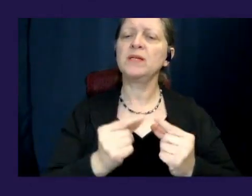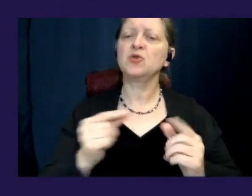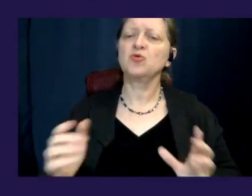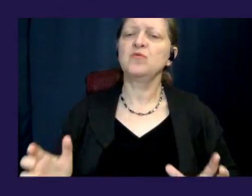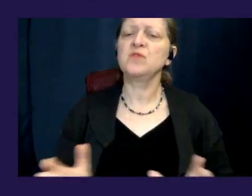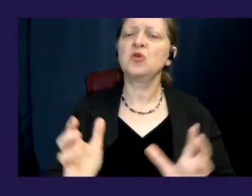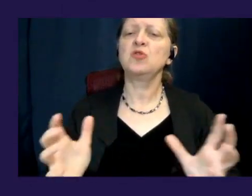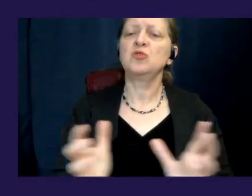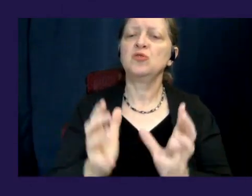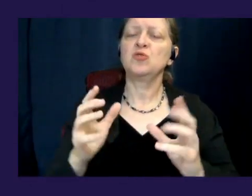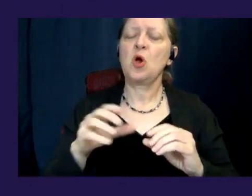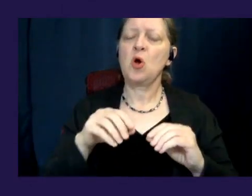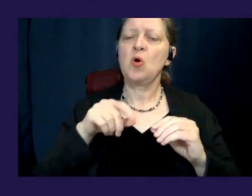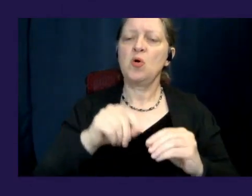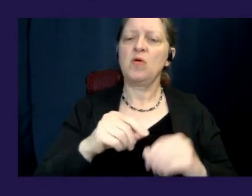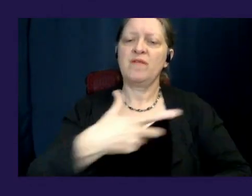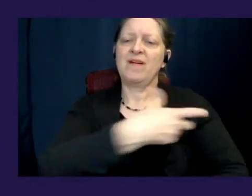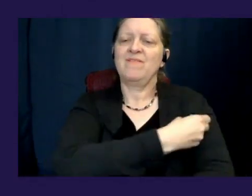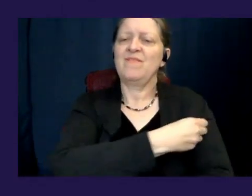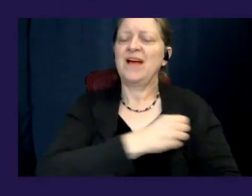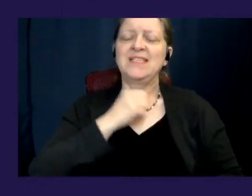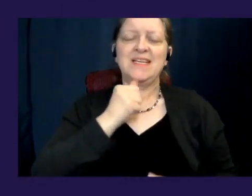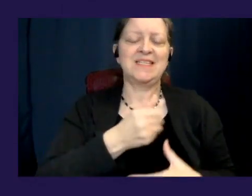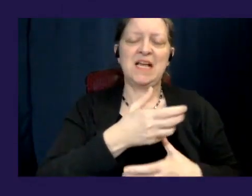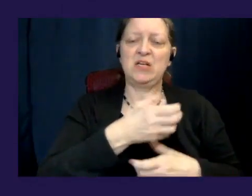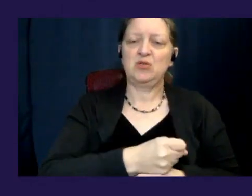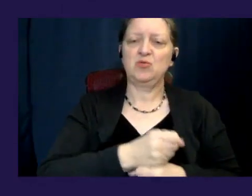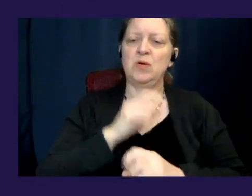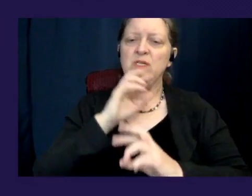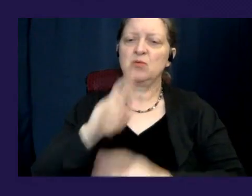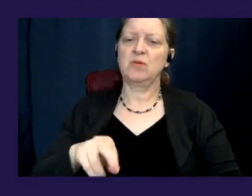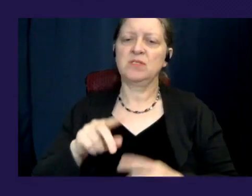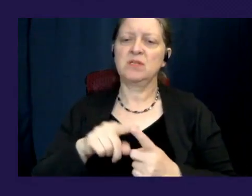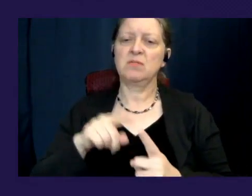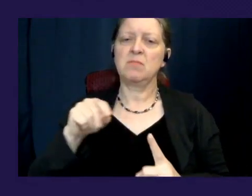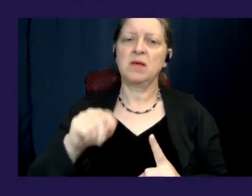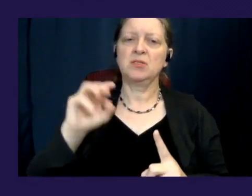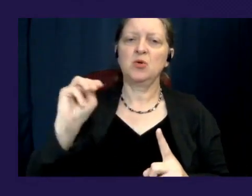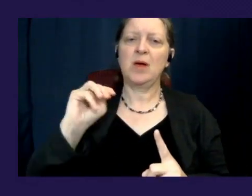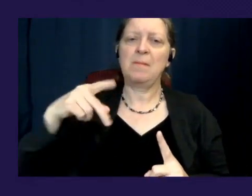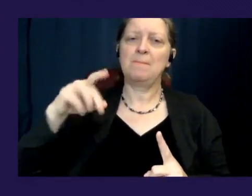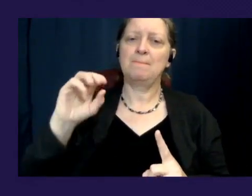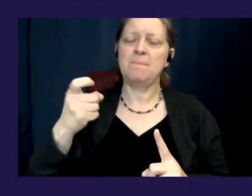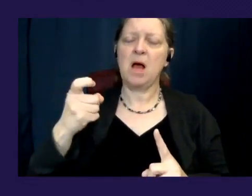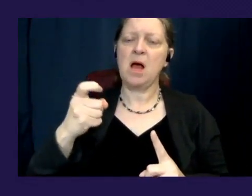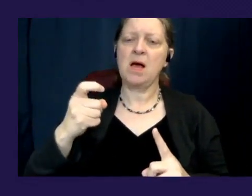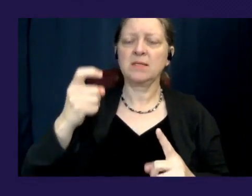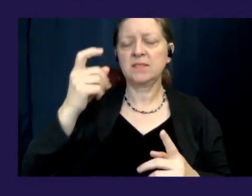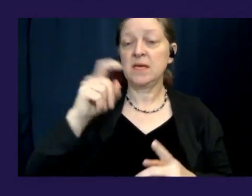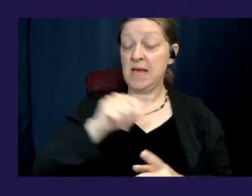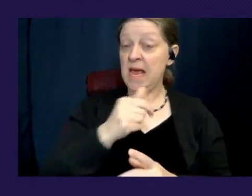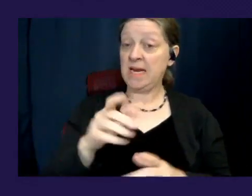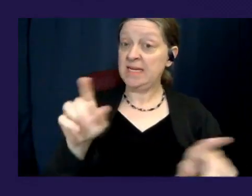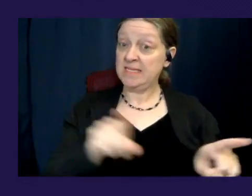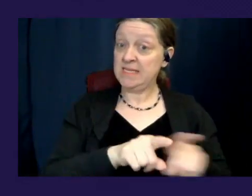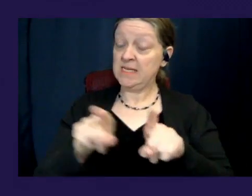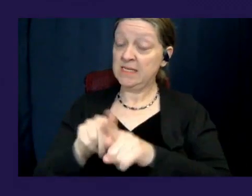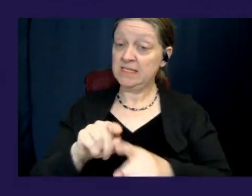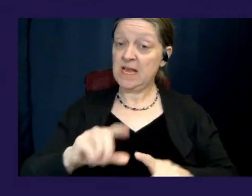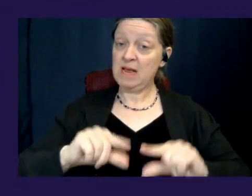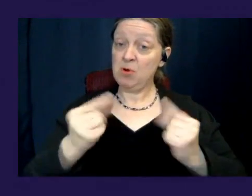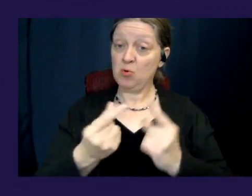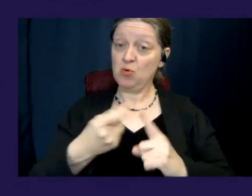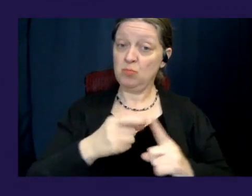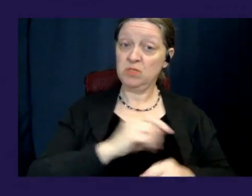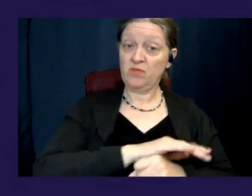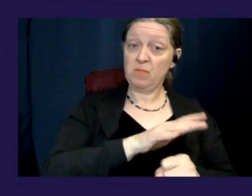the Mpox epidemic? Were there any groups that were carryovers from the COVID-19 response, and any groups that were distinct?